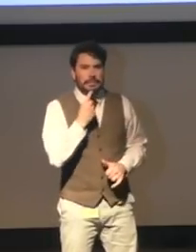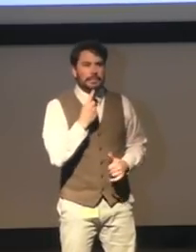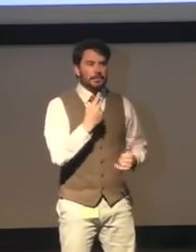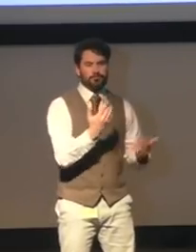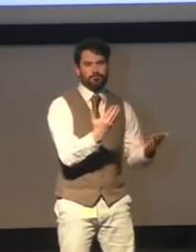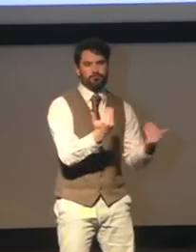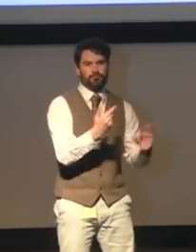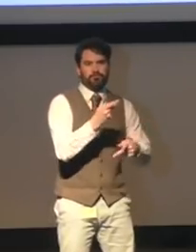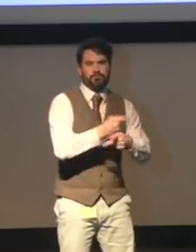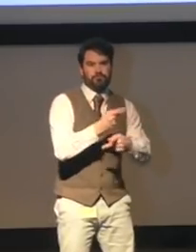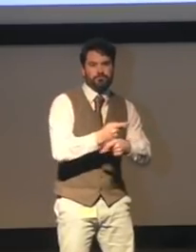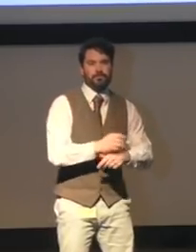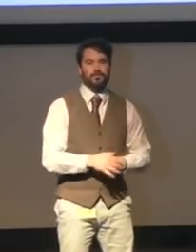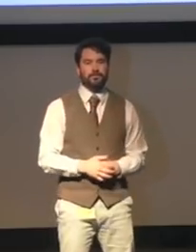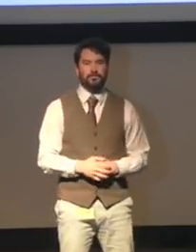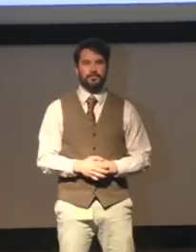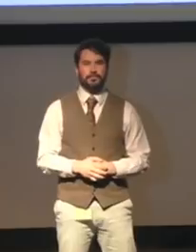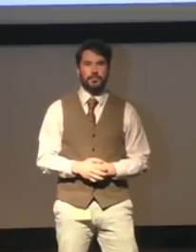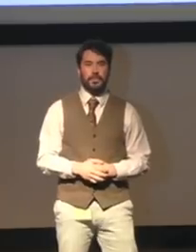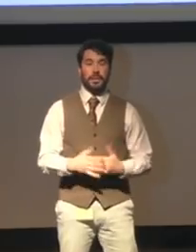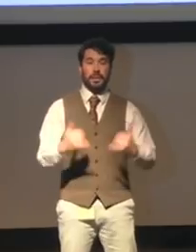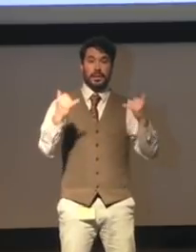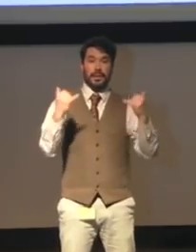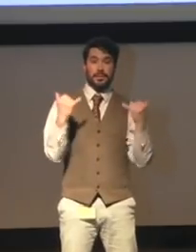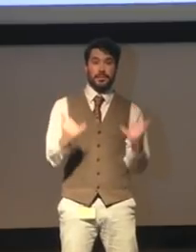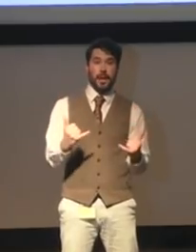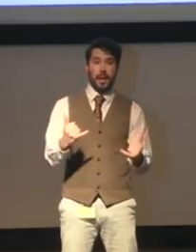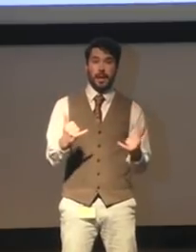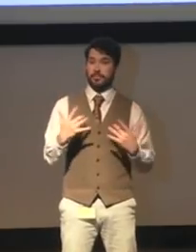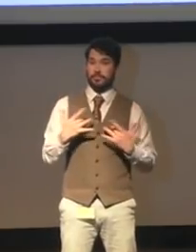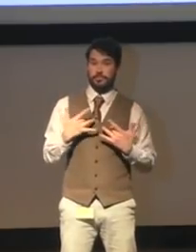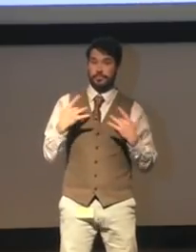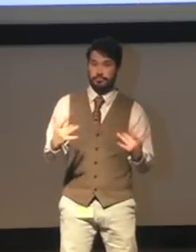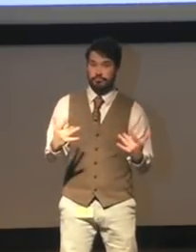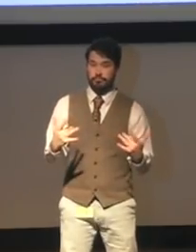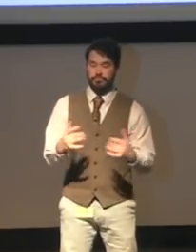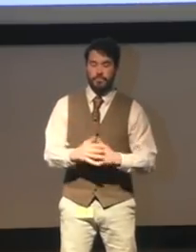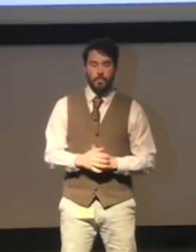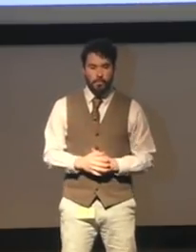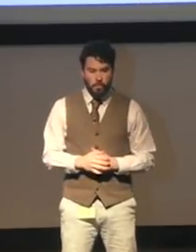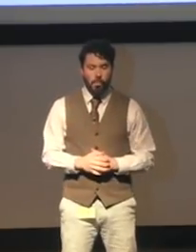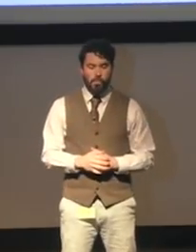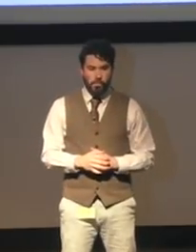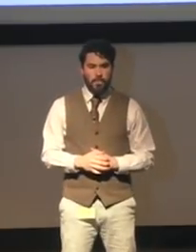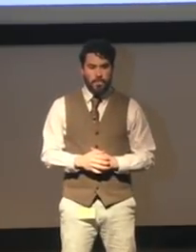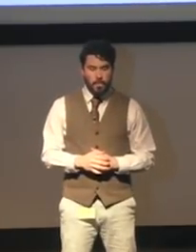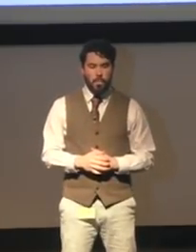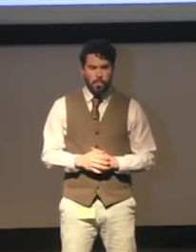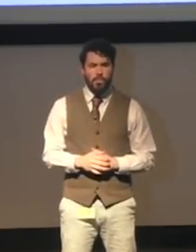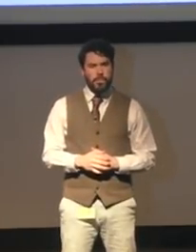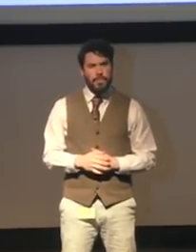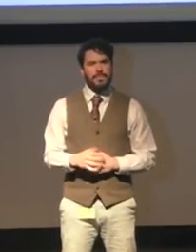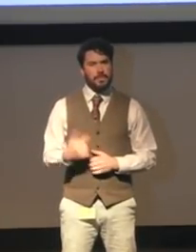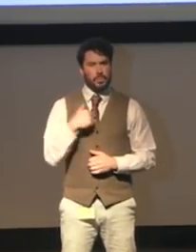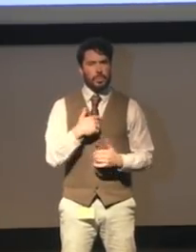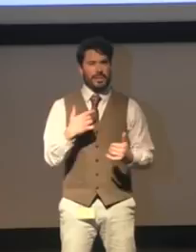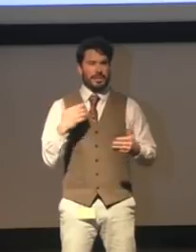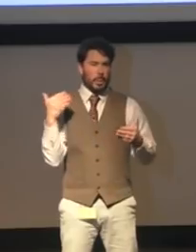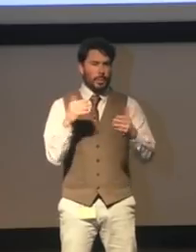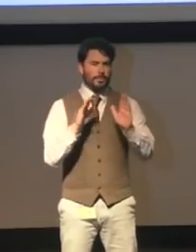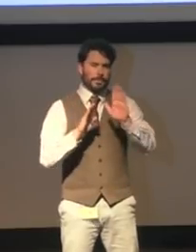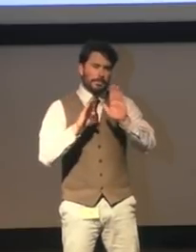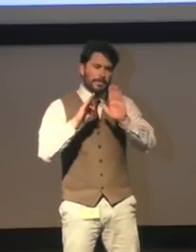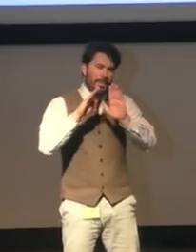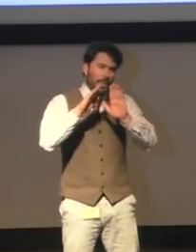I think this is the story now, is that things, we've probably reached the top of the curve with